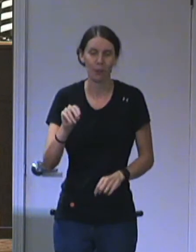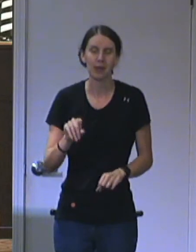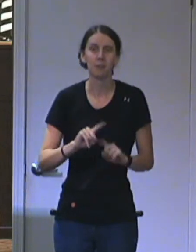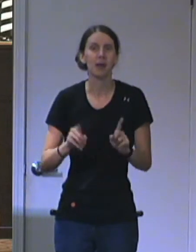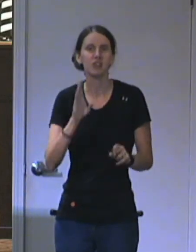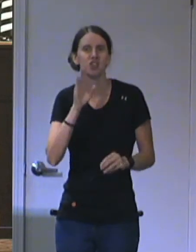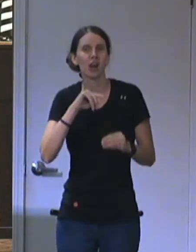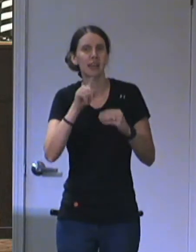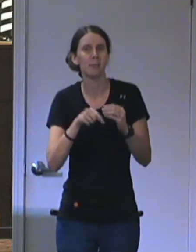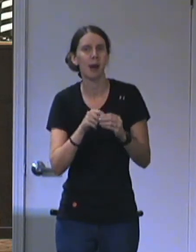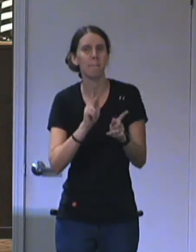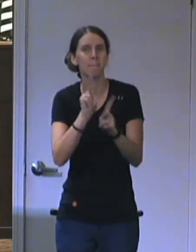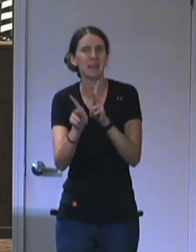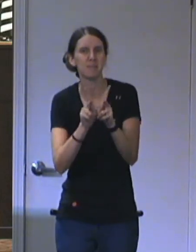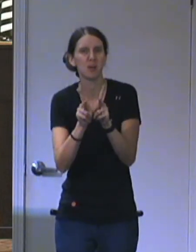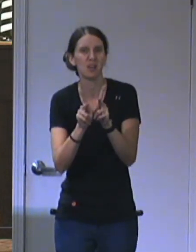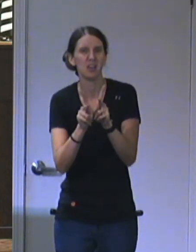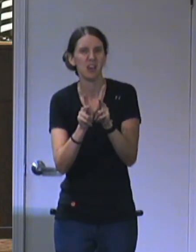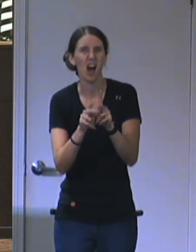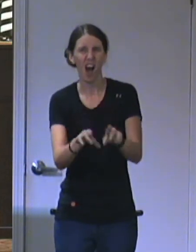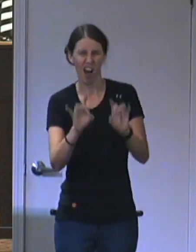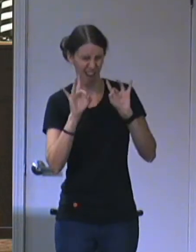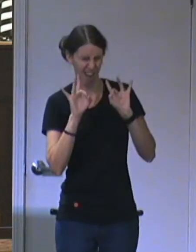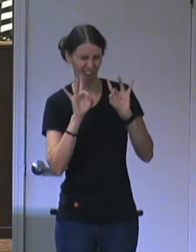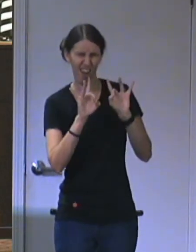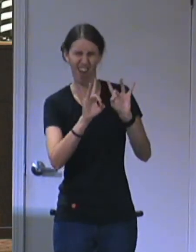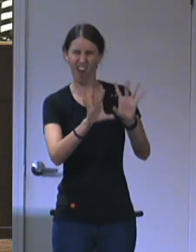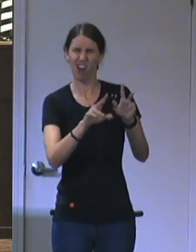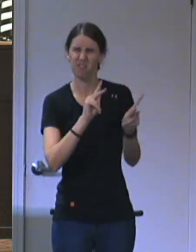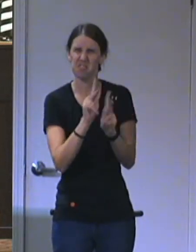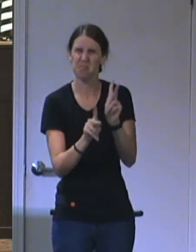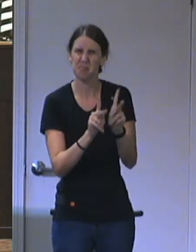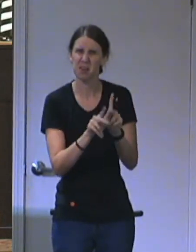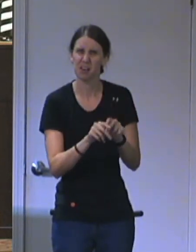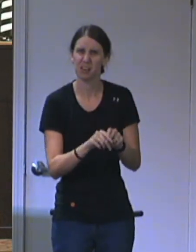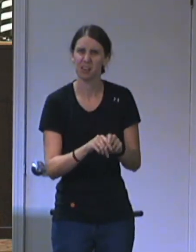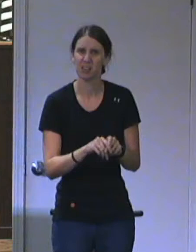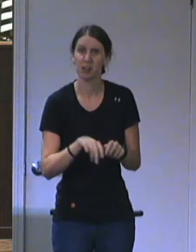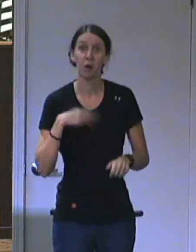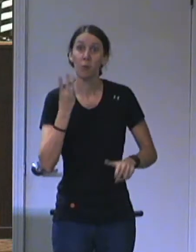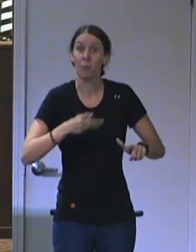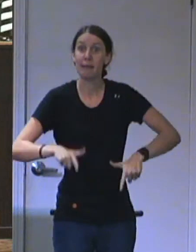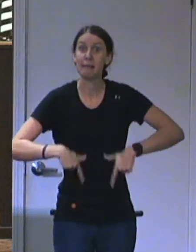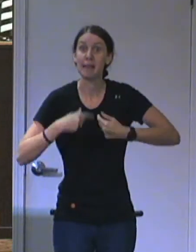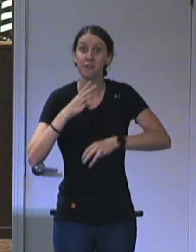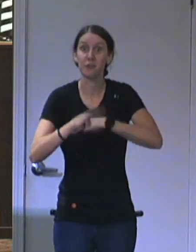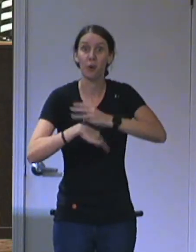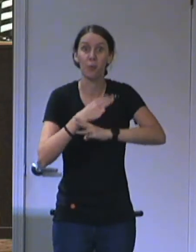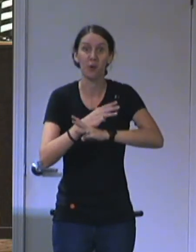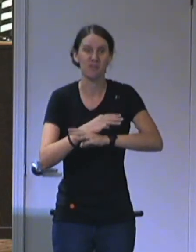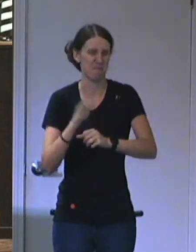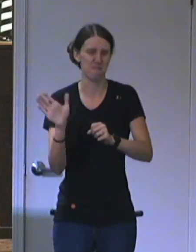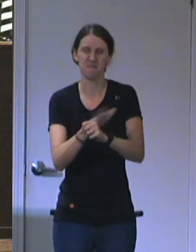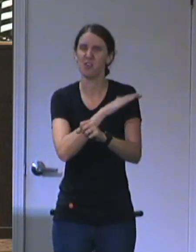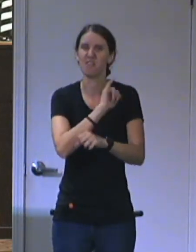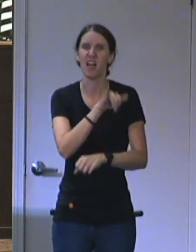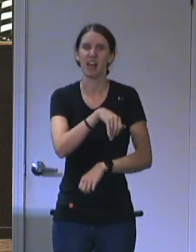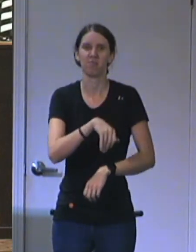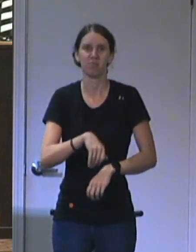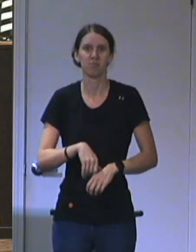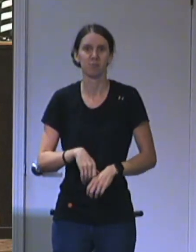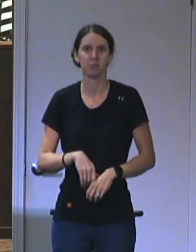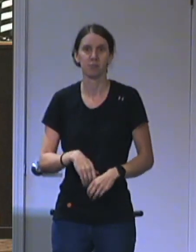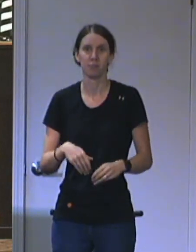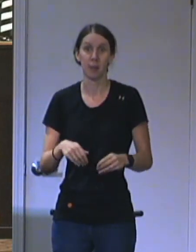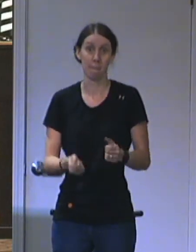talking about people here, despicable people. And we live in a world that is filled with despicable people.